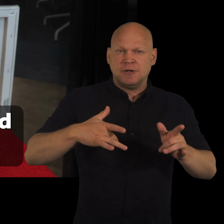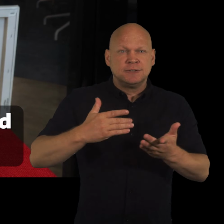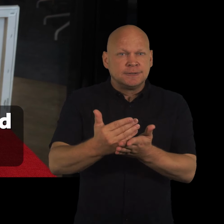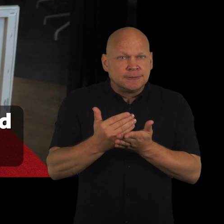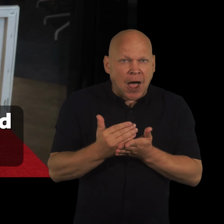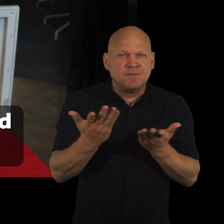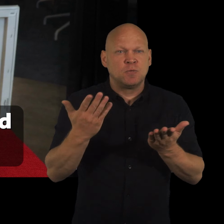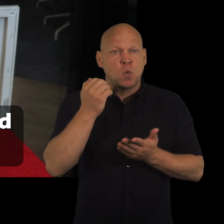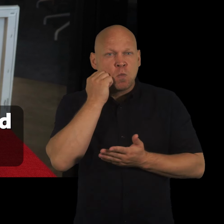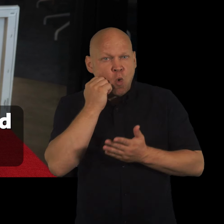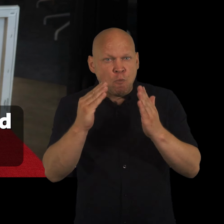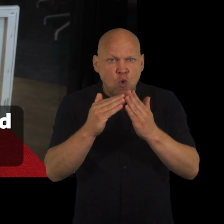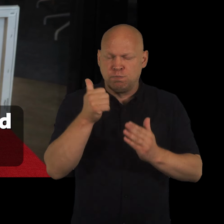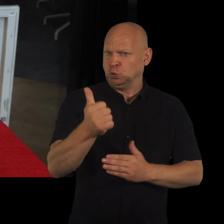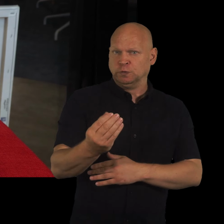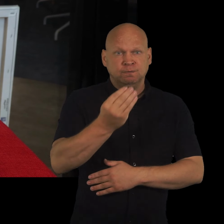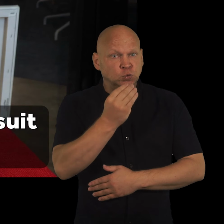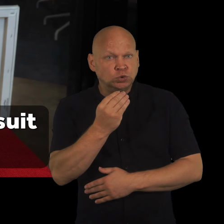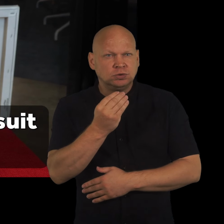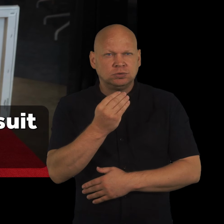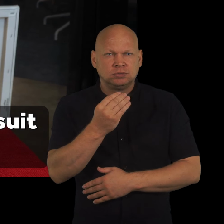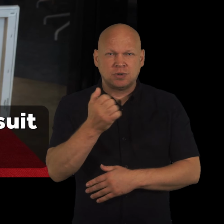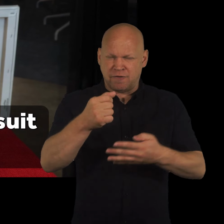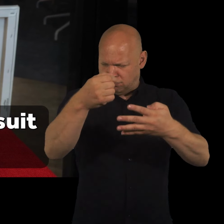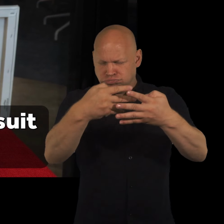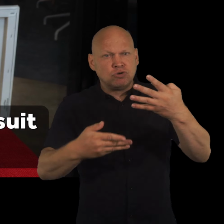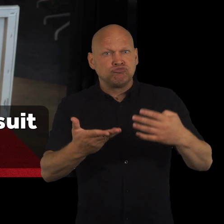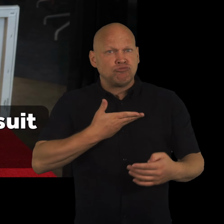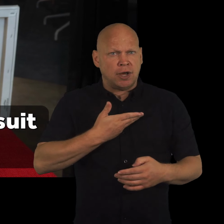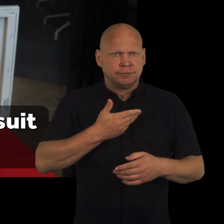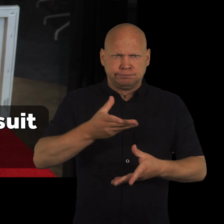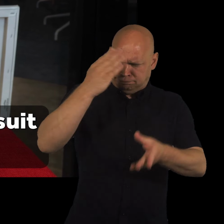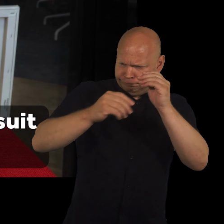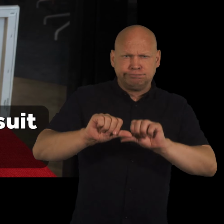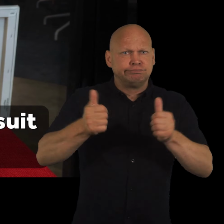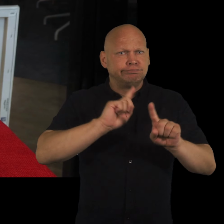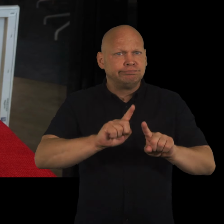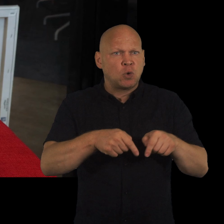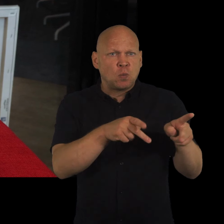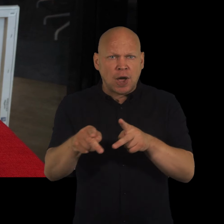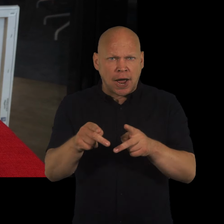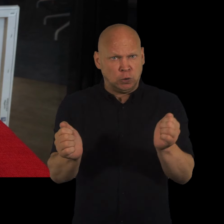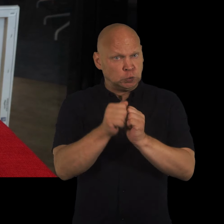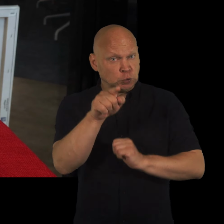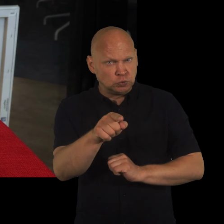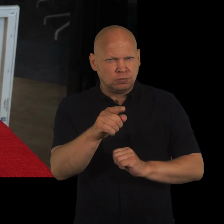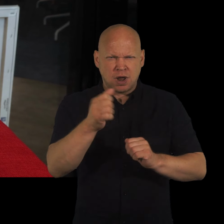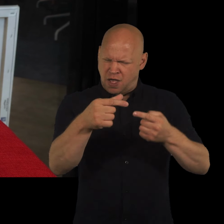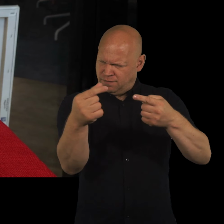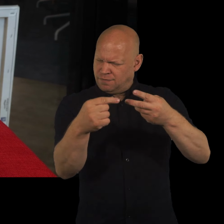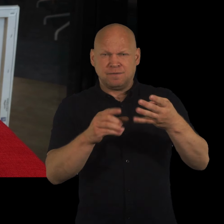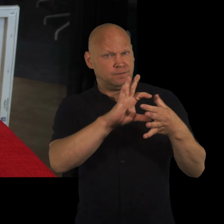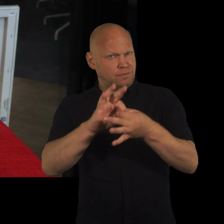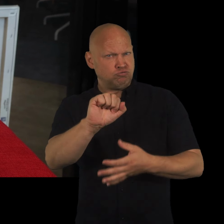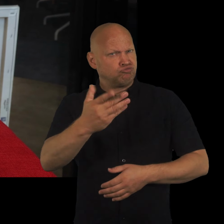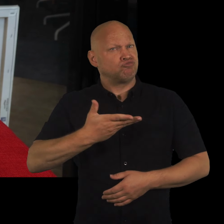safe, having a warm house and good food, as well as the right to learn in different ways that suit you. Those are just a few of